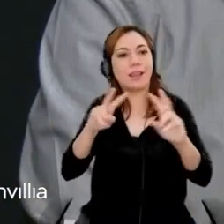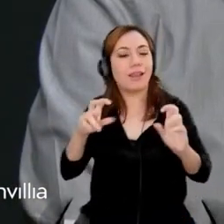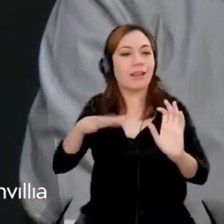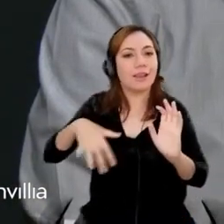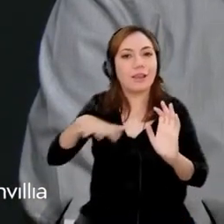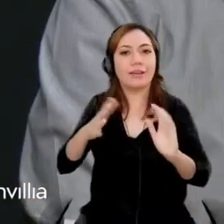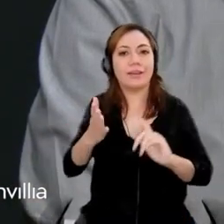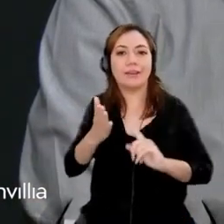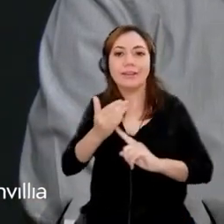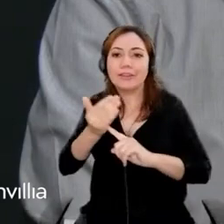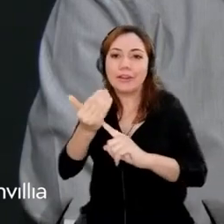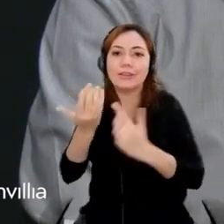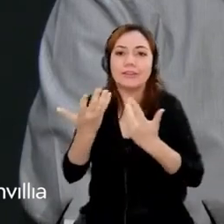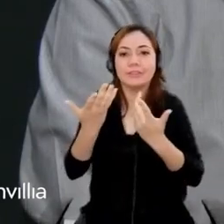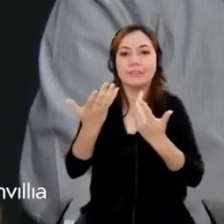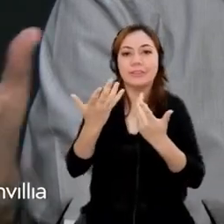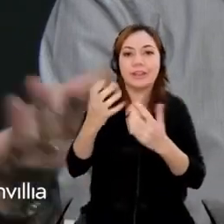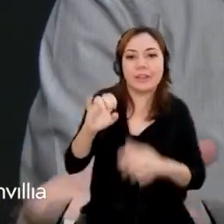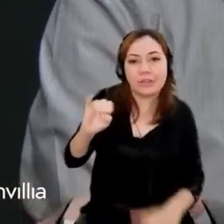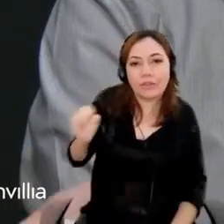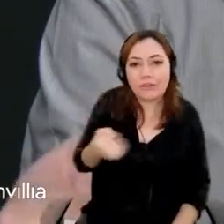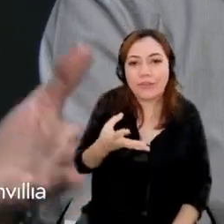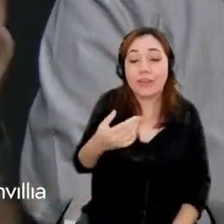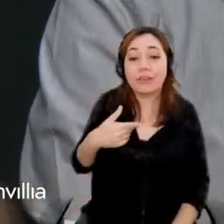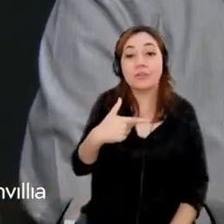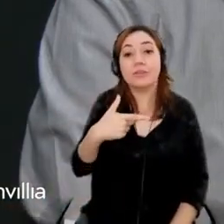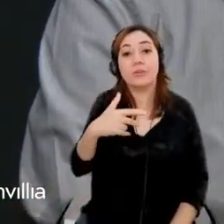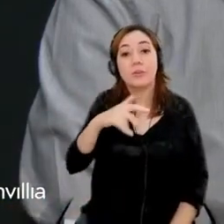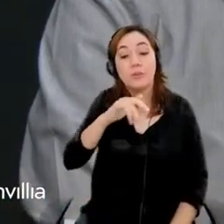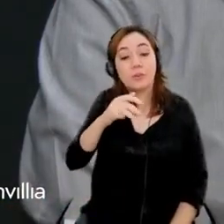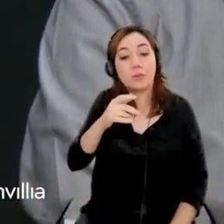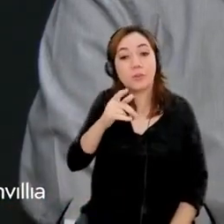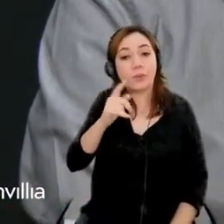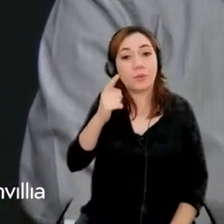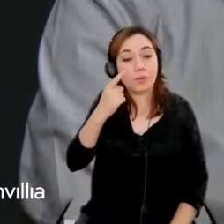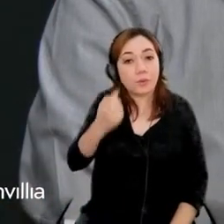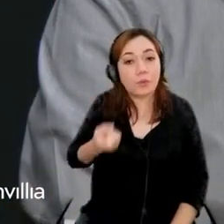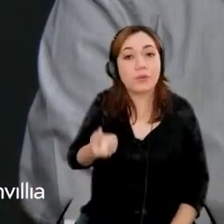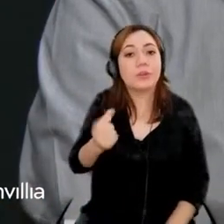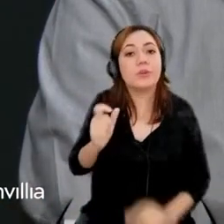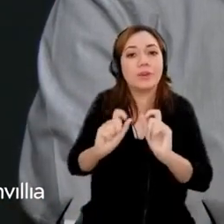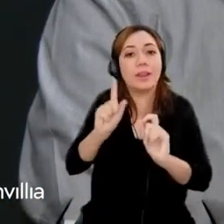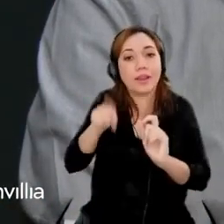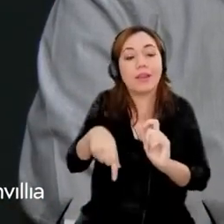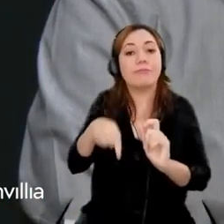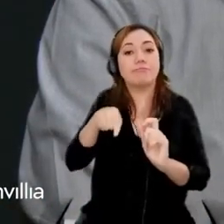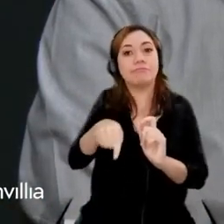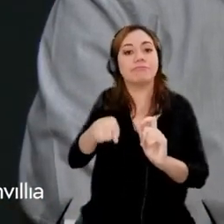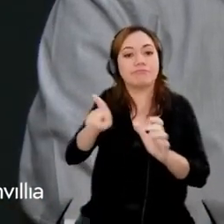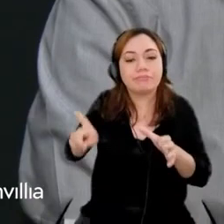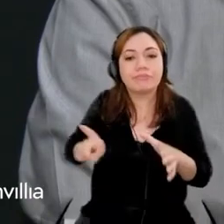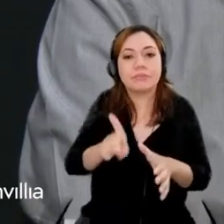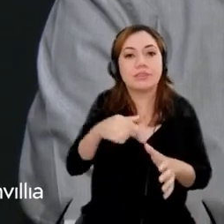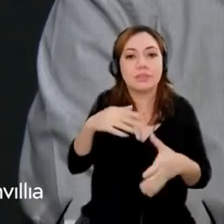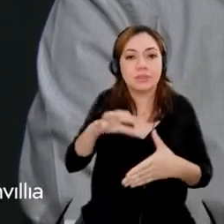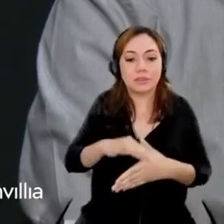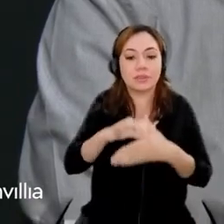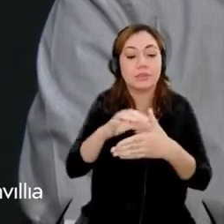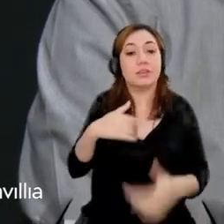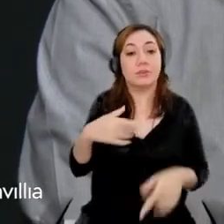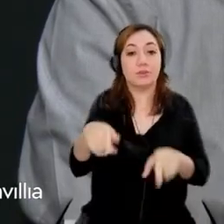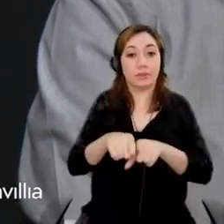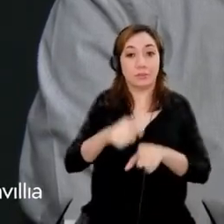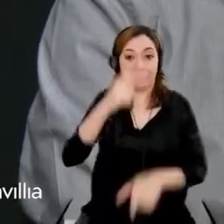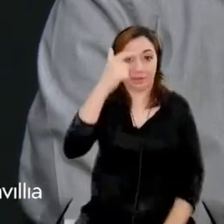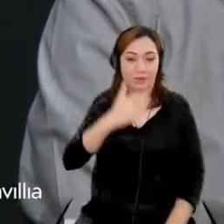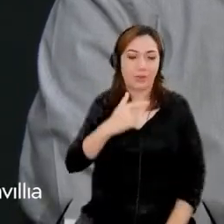chance of leading a lot of transformation now in my clients and before in some companies. And as a professor, I teach